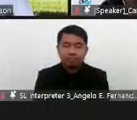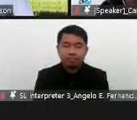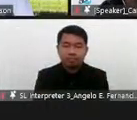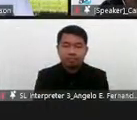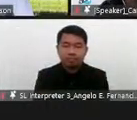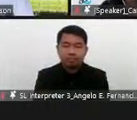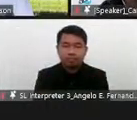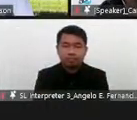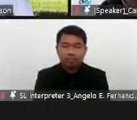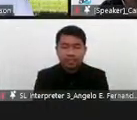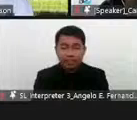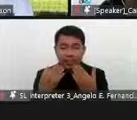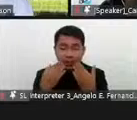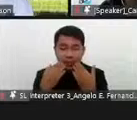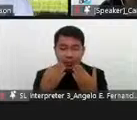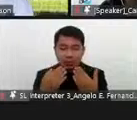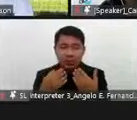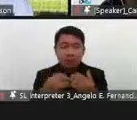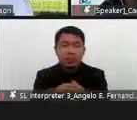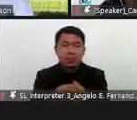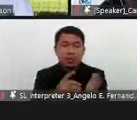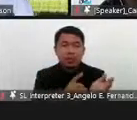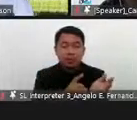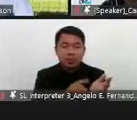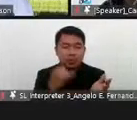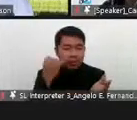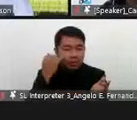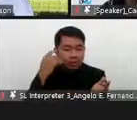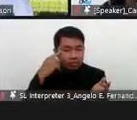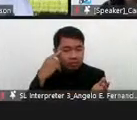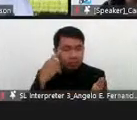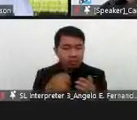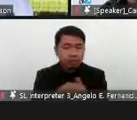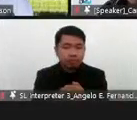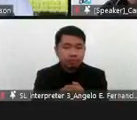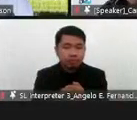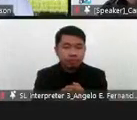So from, thank you, Sir John, from Sir Bobby.